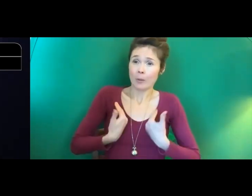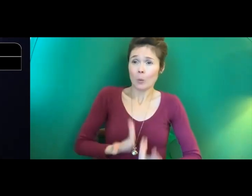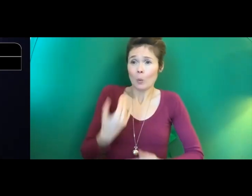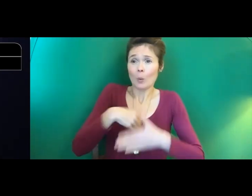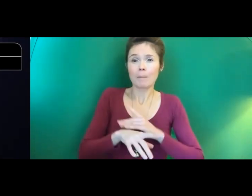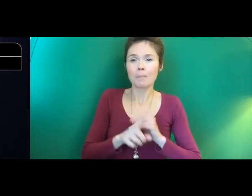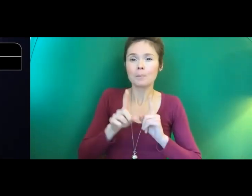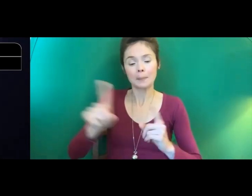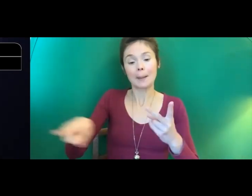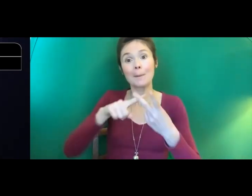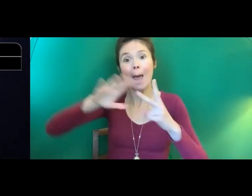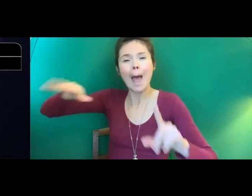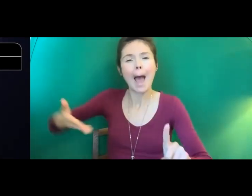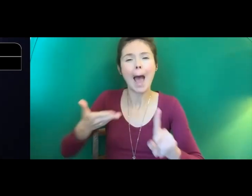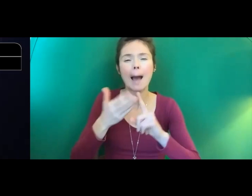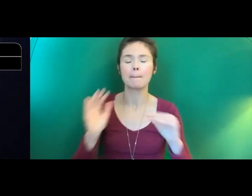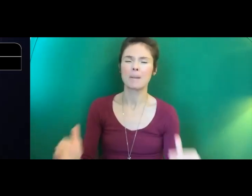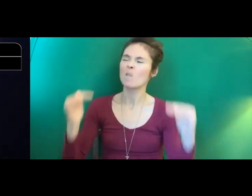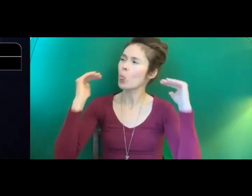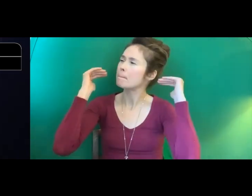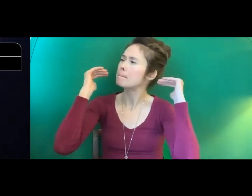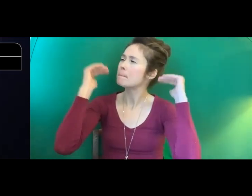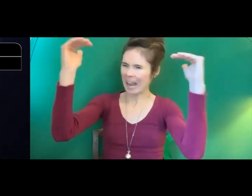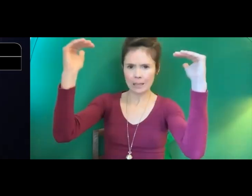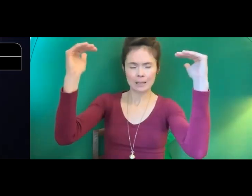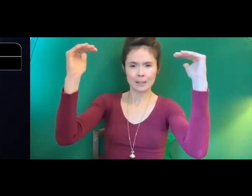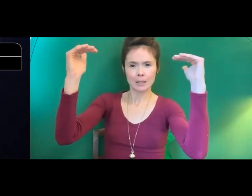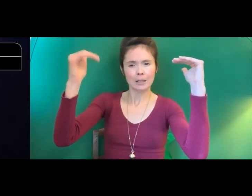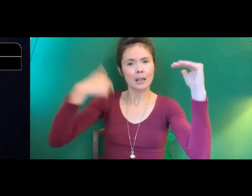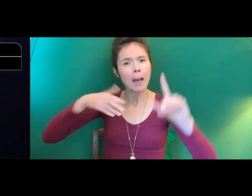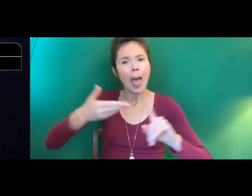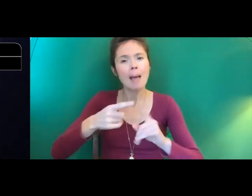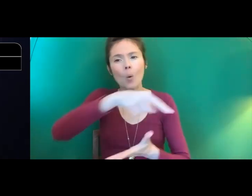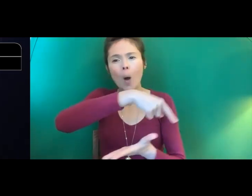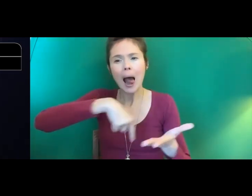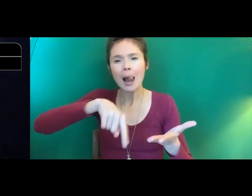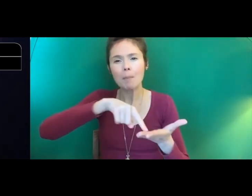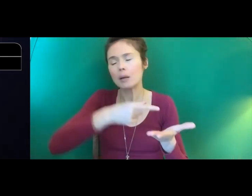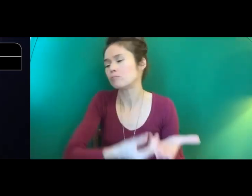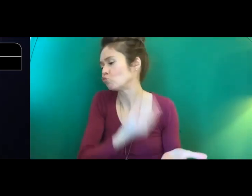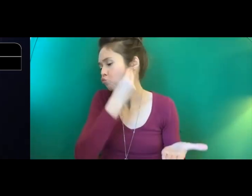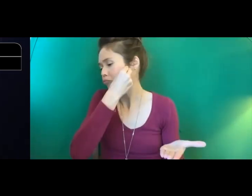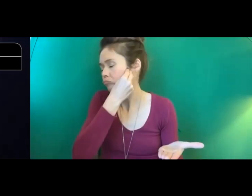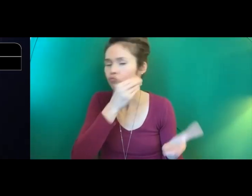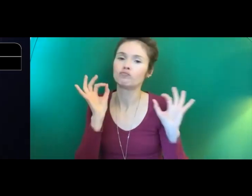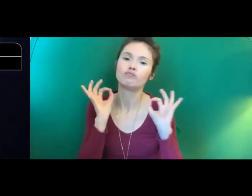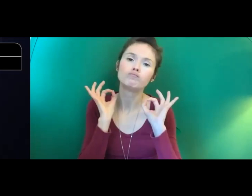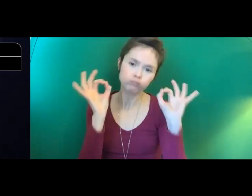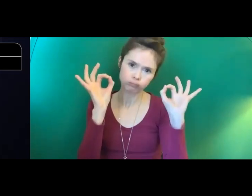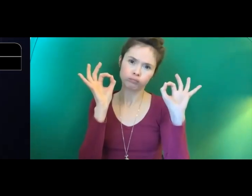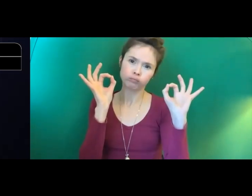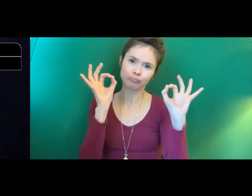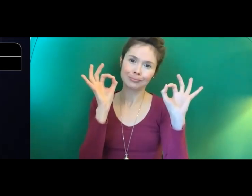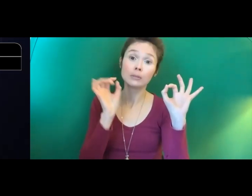am working at the album for it to sound the best it can. Access is part of making my